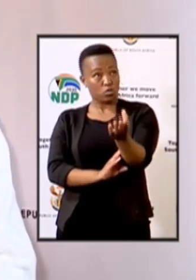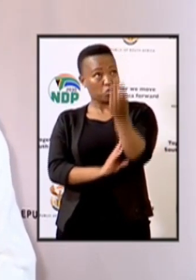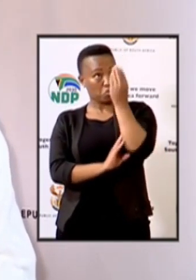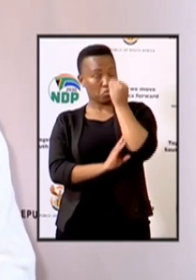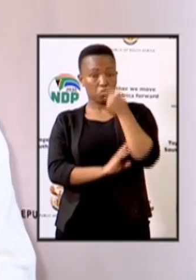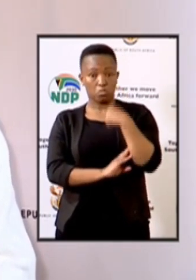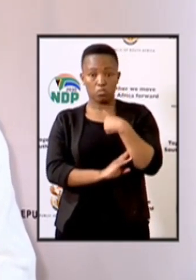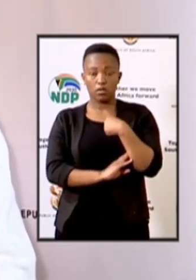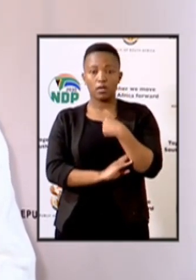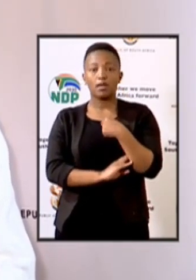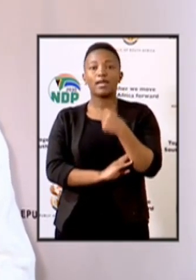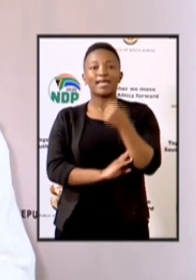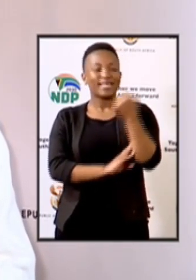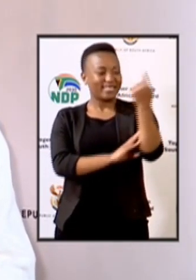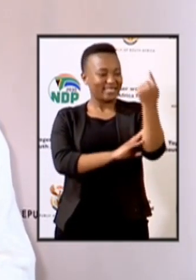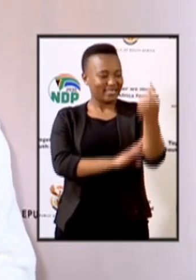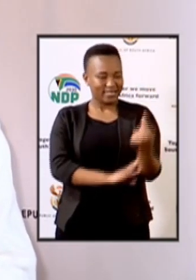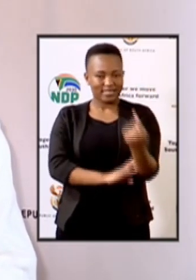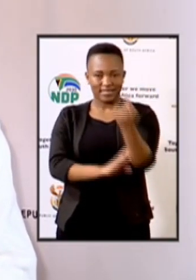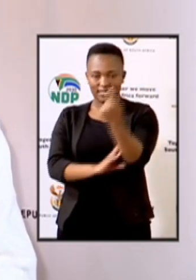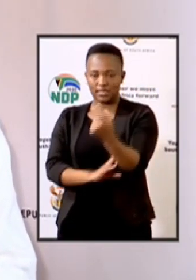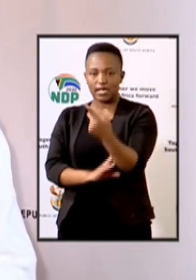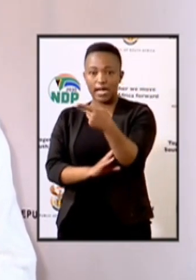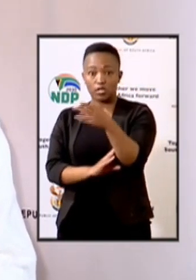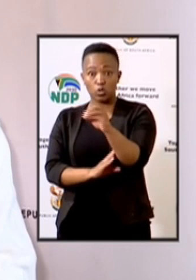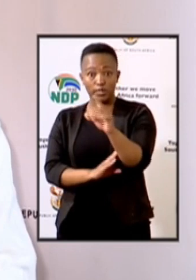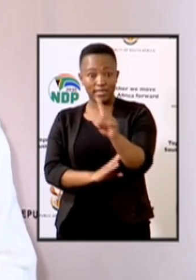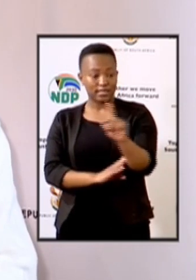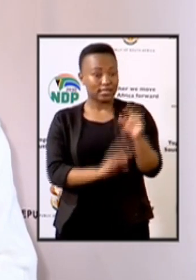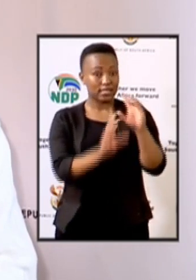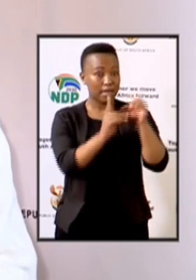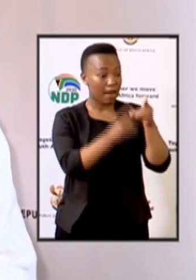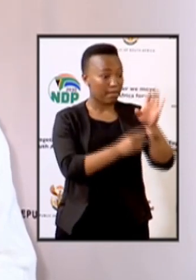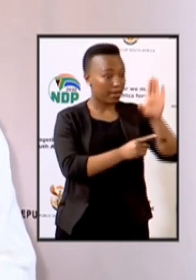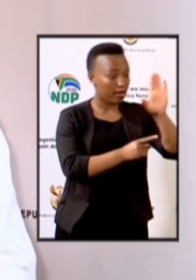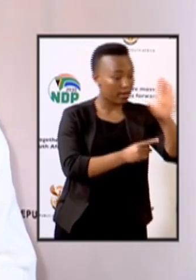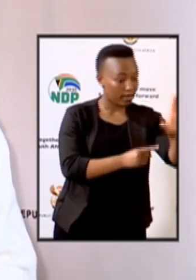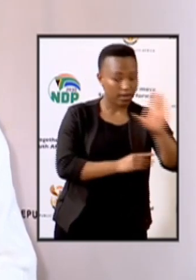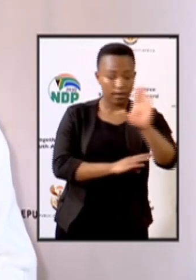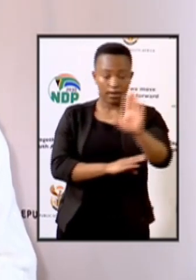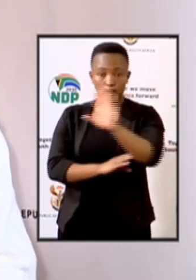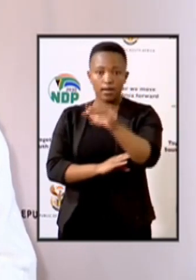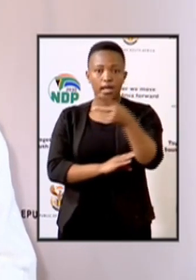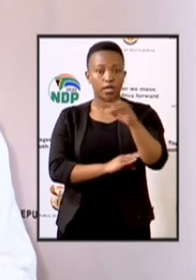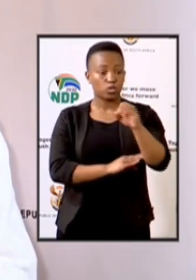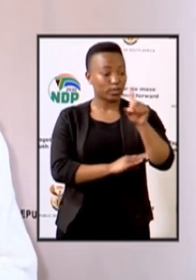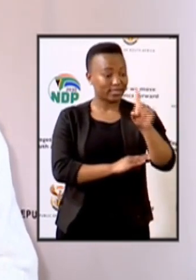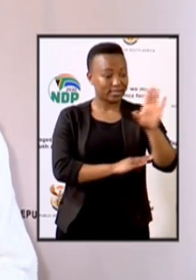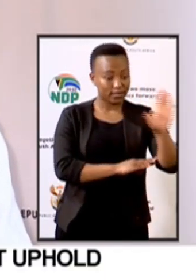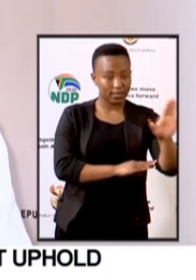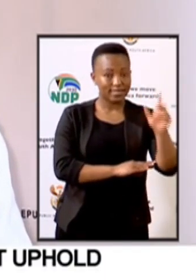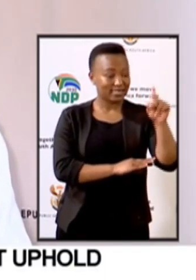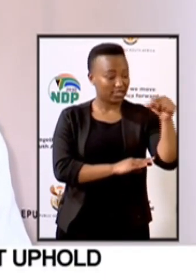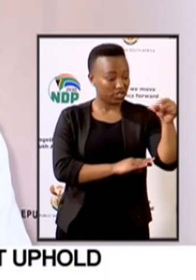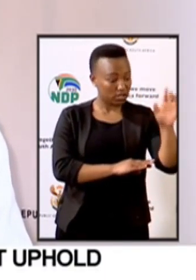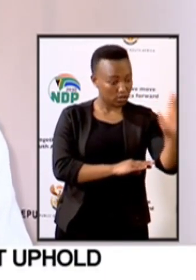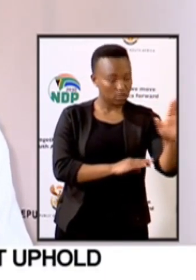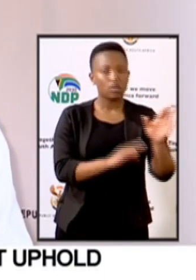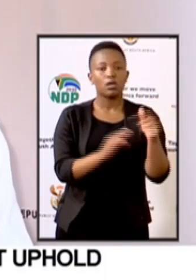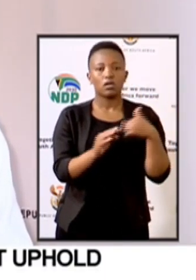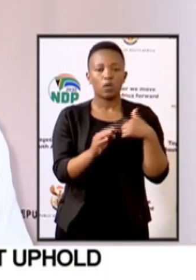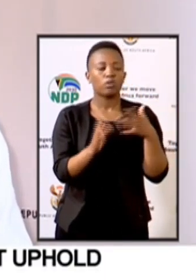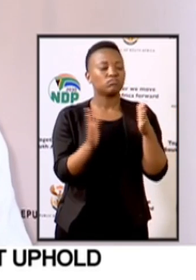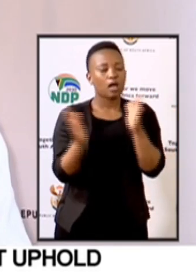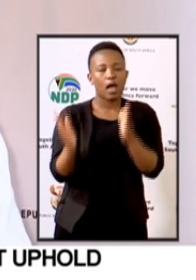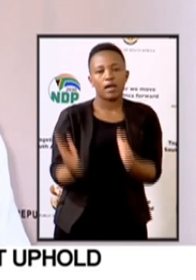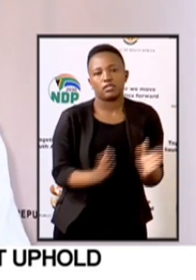each HOD, each department is directed to make such arrangements. And